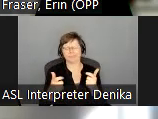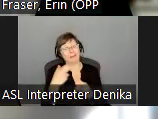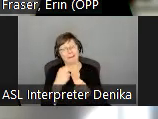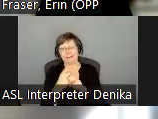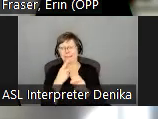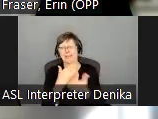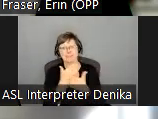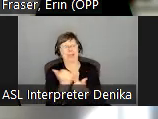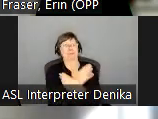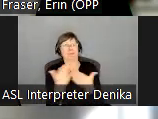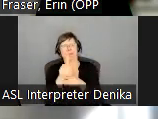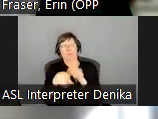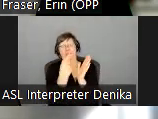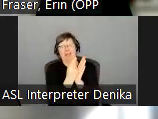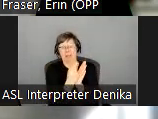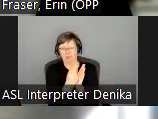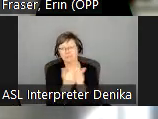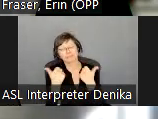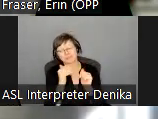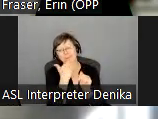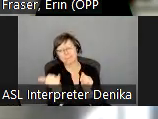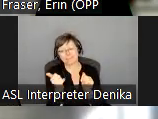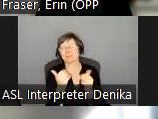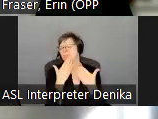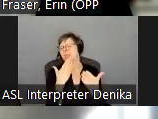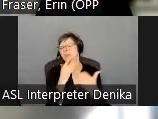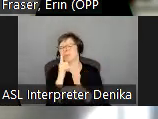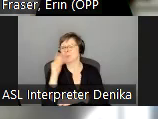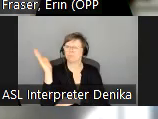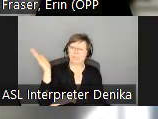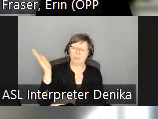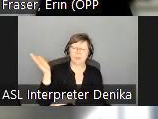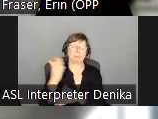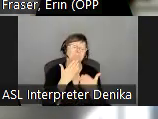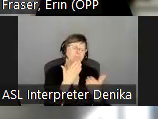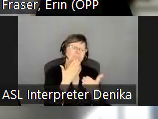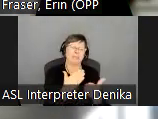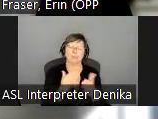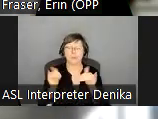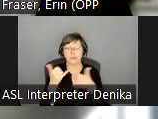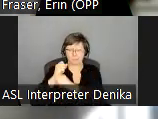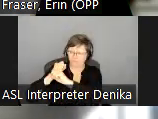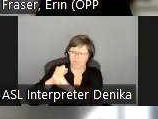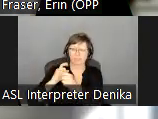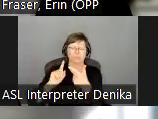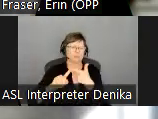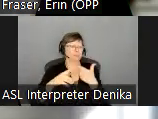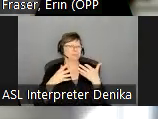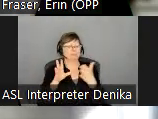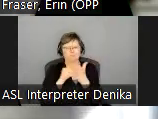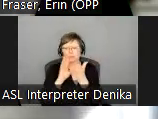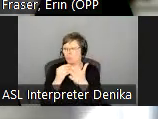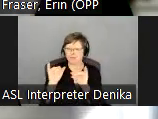our best, and we do thank our speakers for sharing their expertise and the prevention and bringing it more to